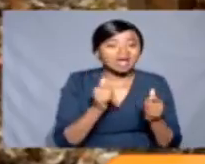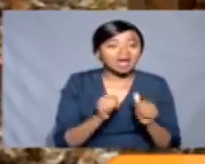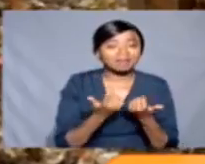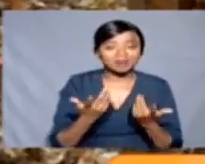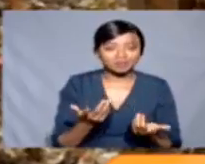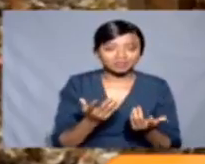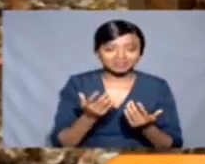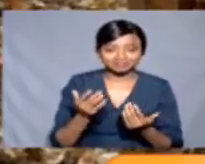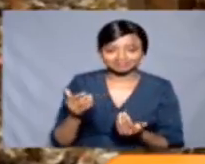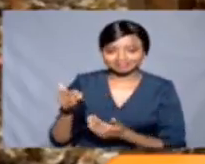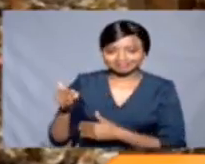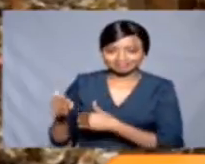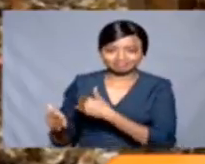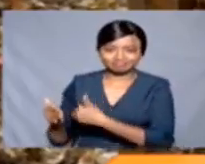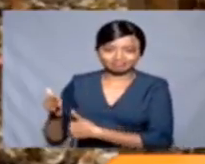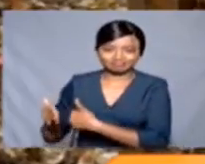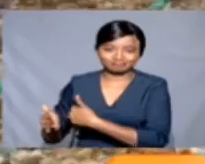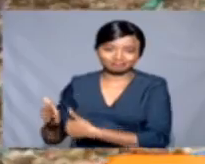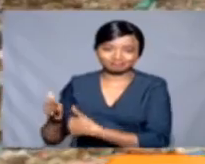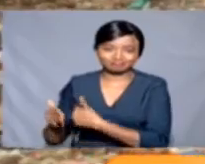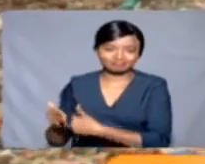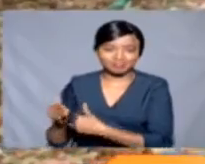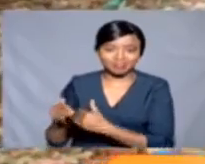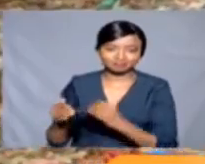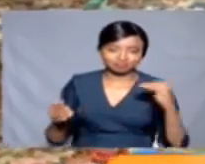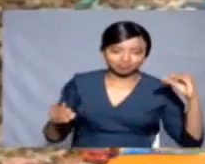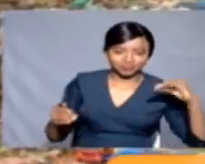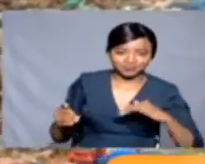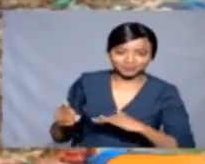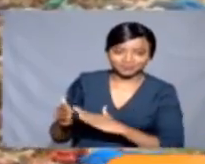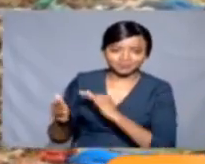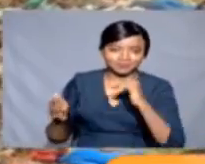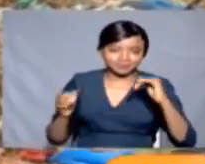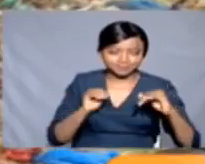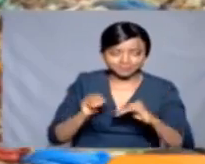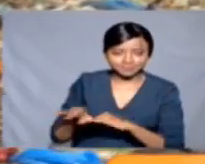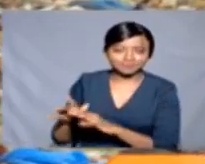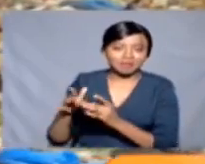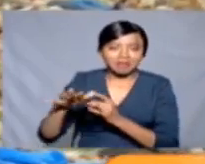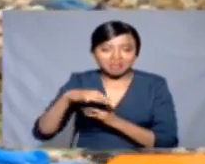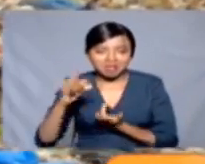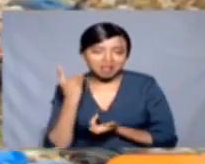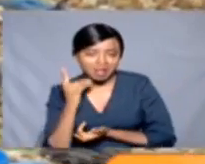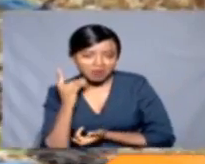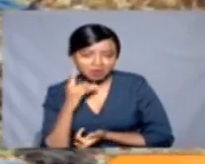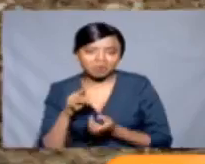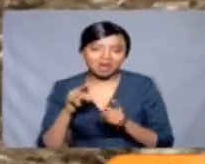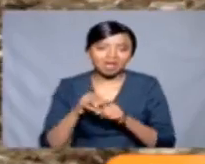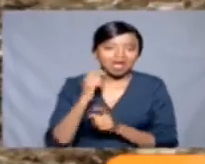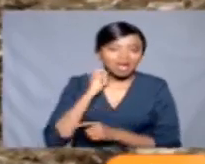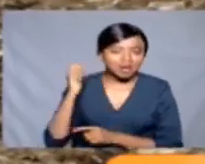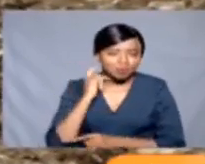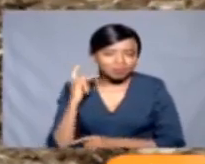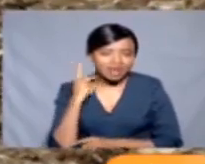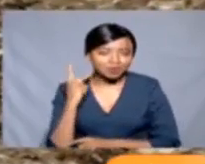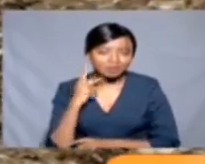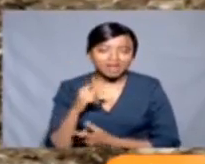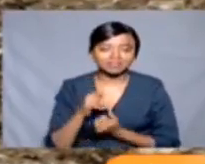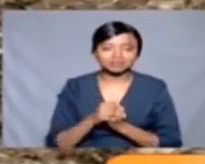in the nearby low-income informal settlements of Korogosho, Dandora, Kariobangi and Lakisama.